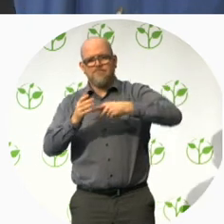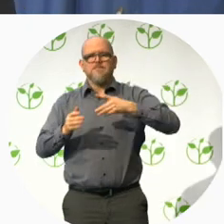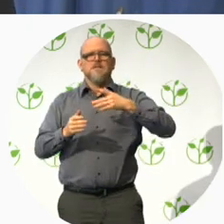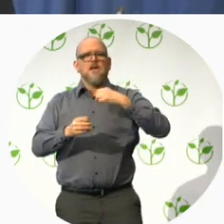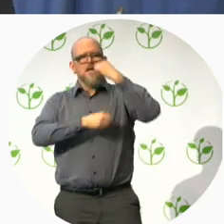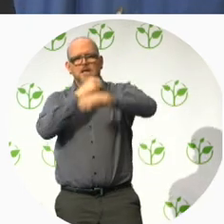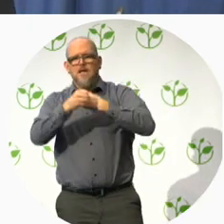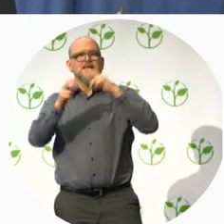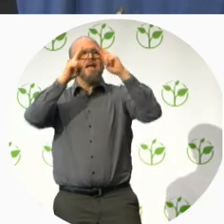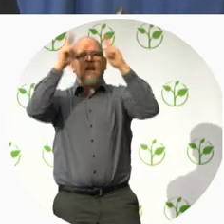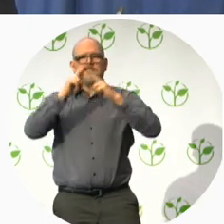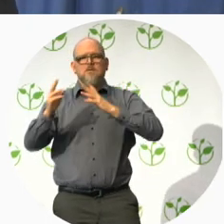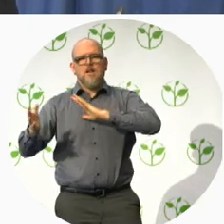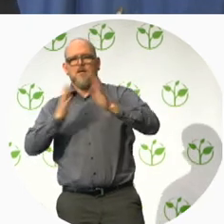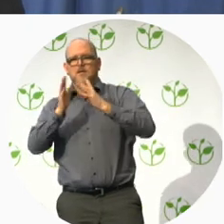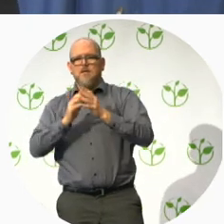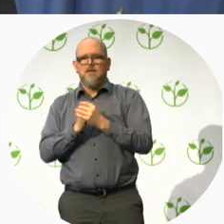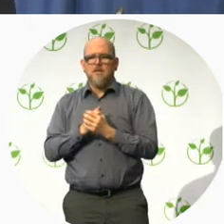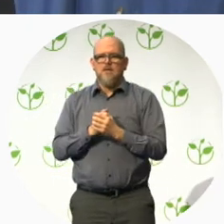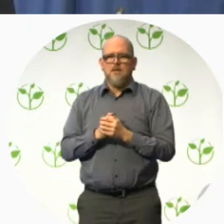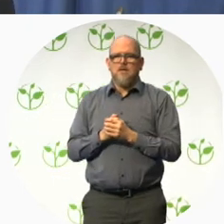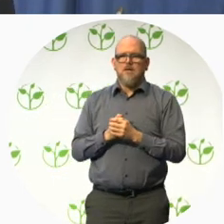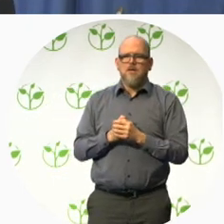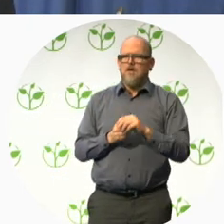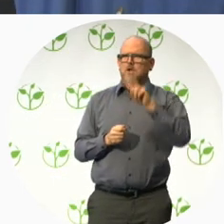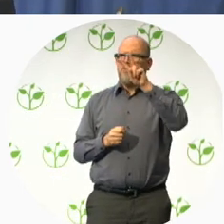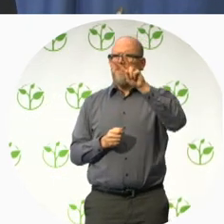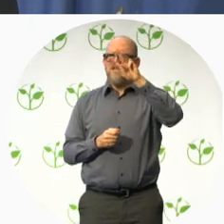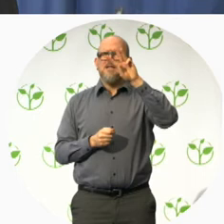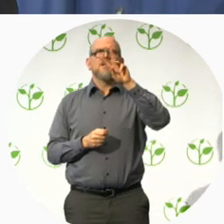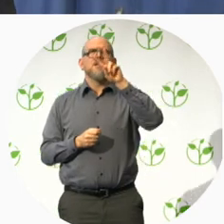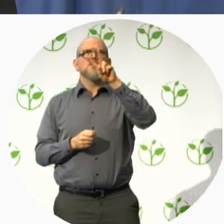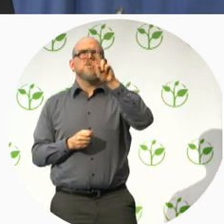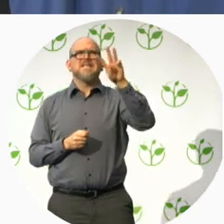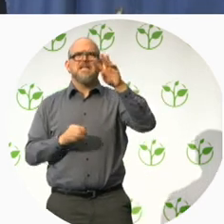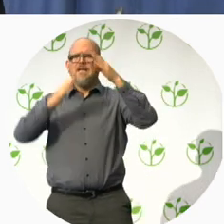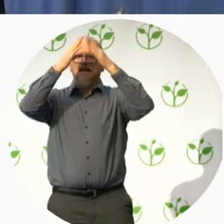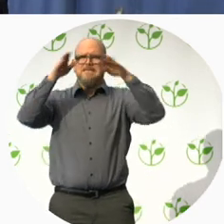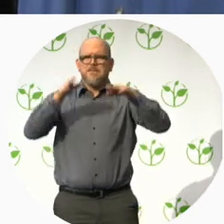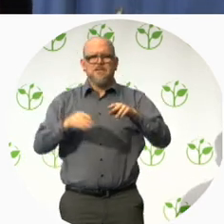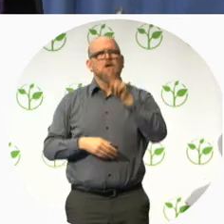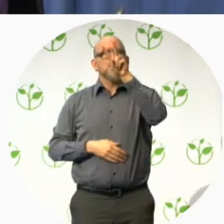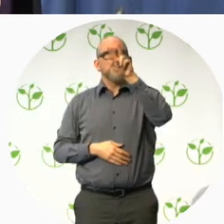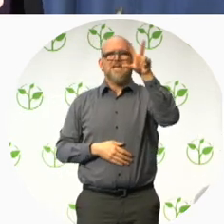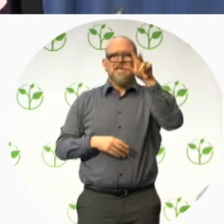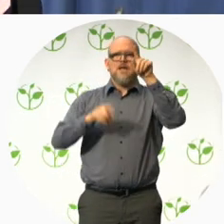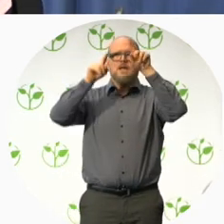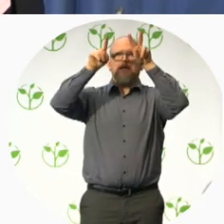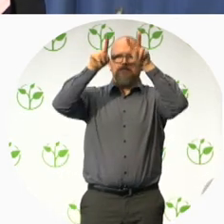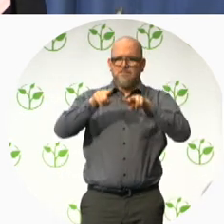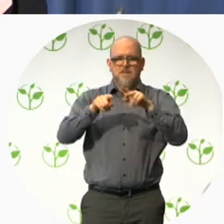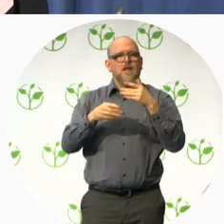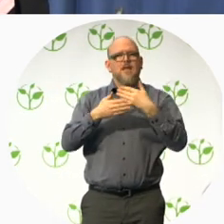We are very proud, we are very glad that recently the United Nations has approved the Sign Language